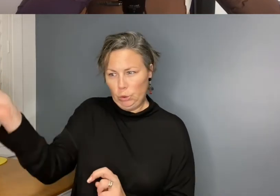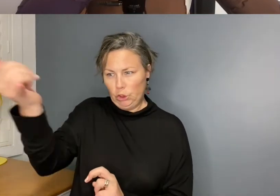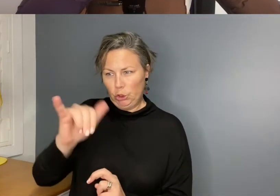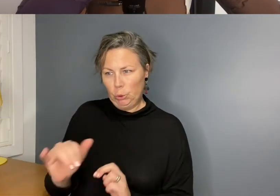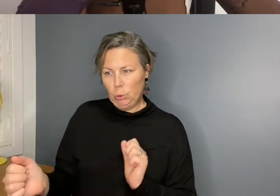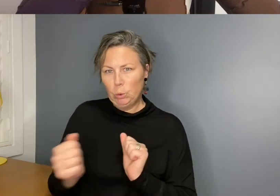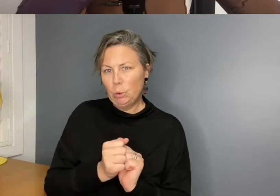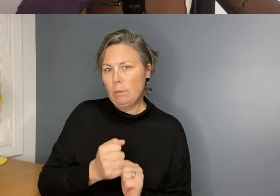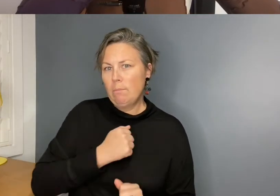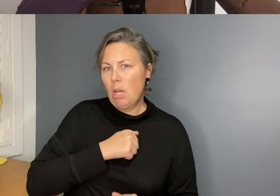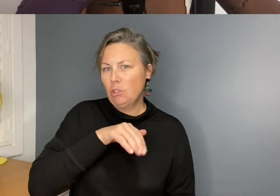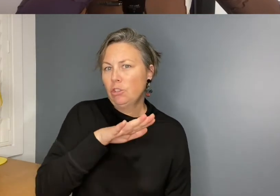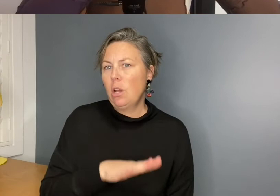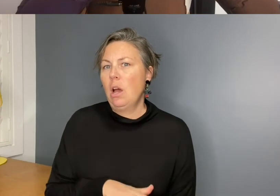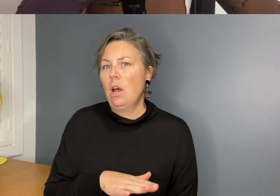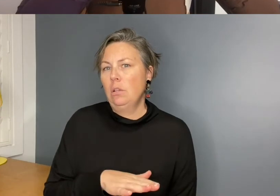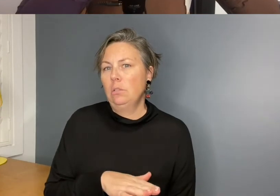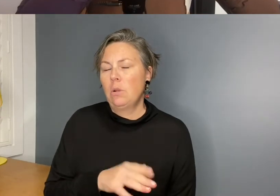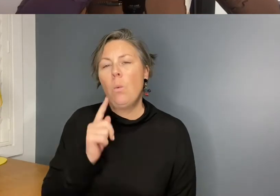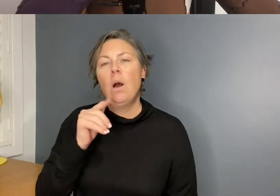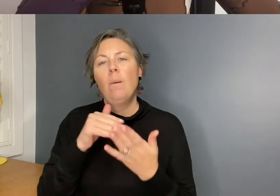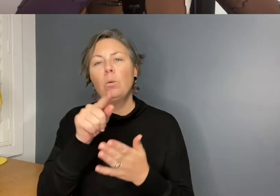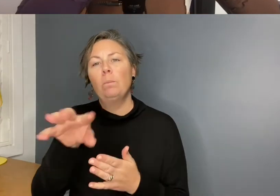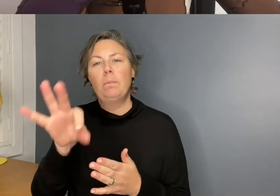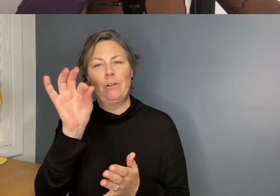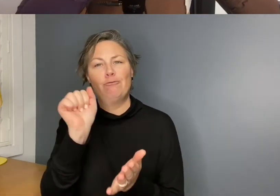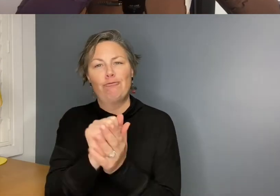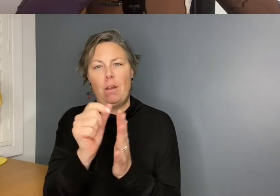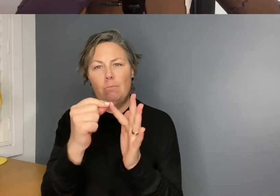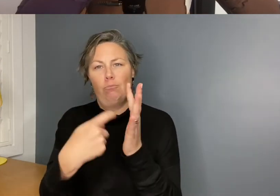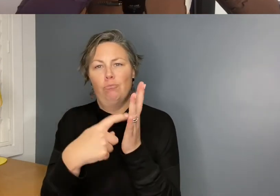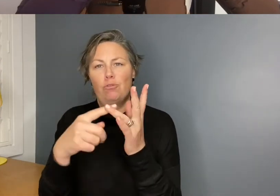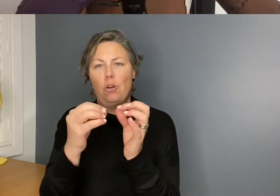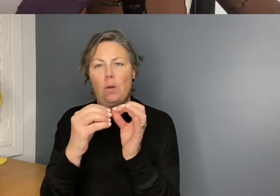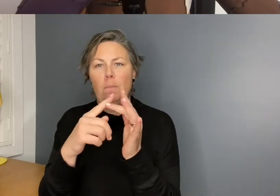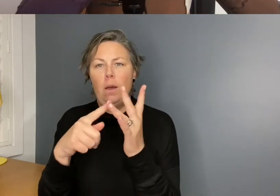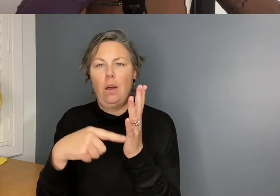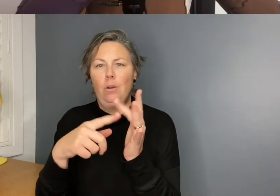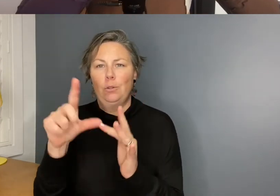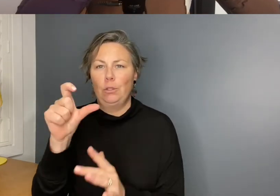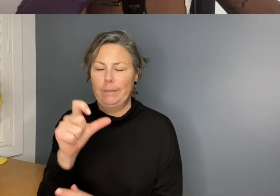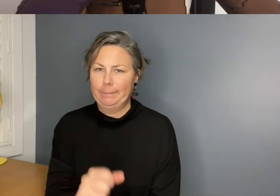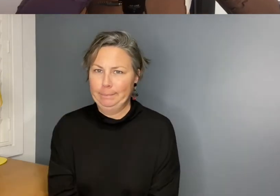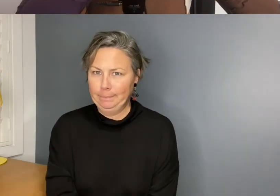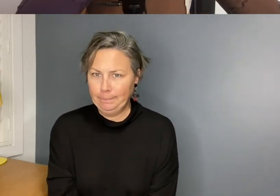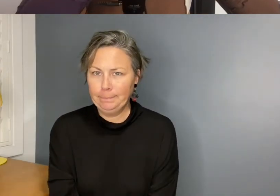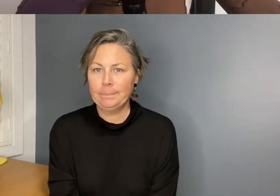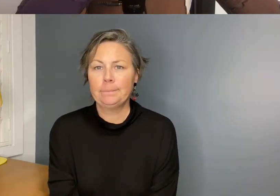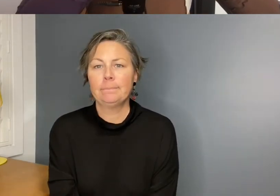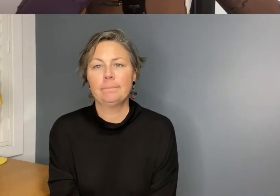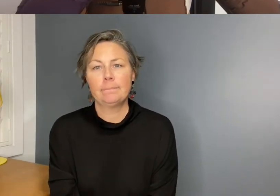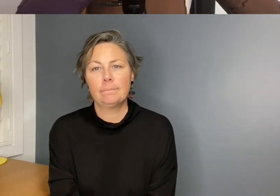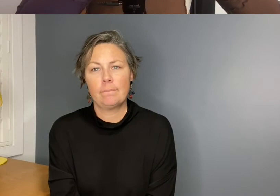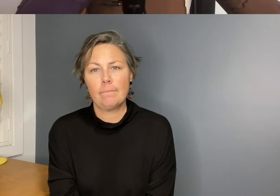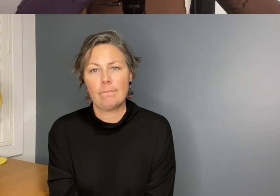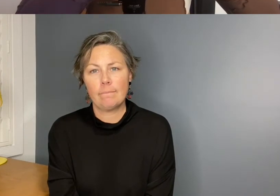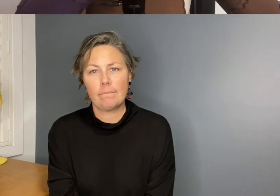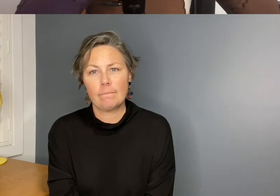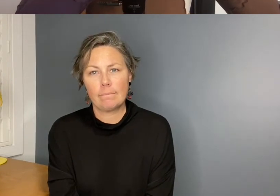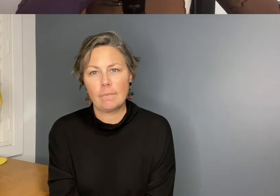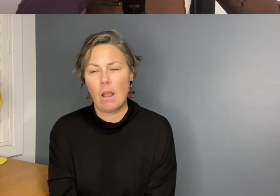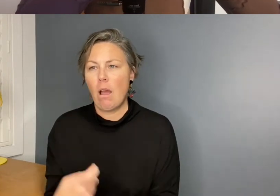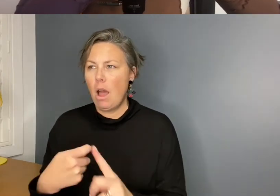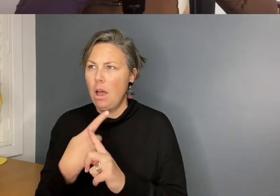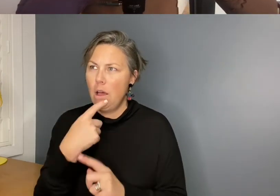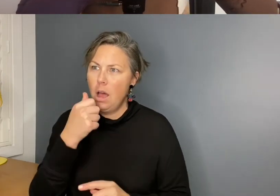help guide you towards the strains and therefore the products that are going to be best suited for your needs. That's so great to know, because I feel